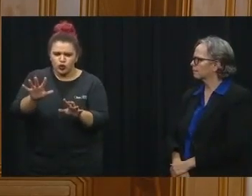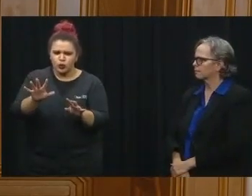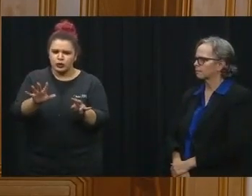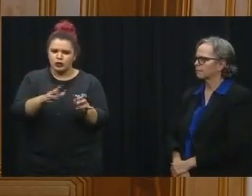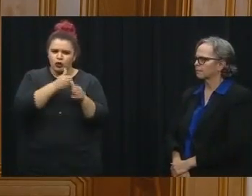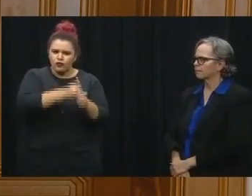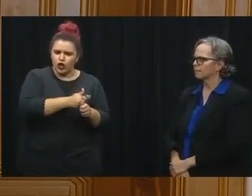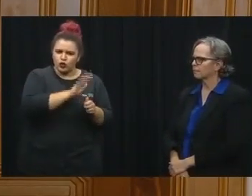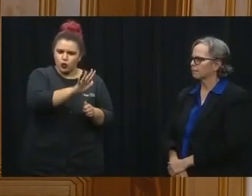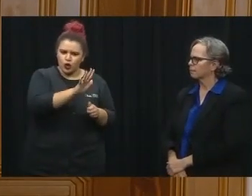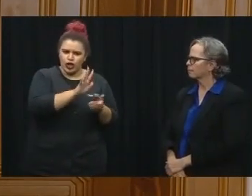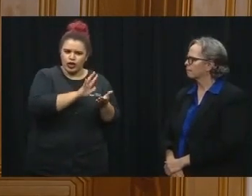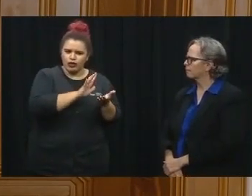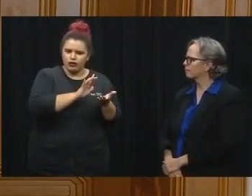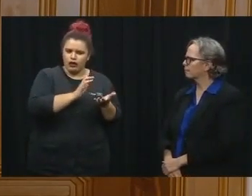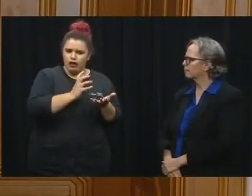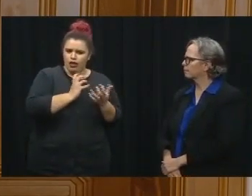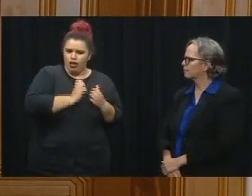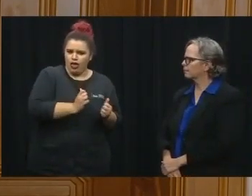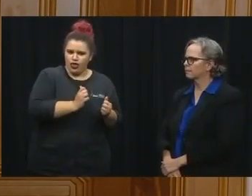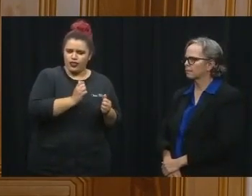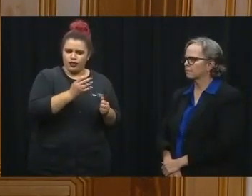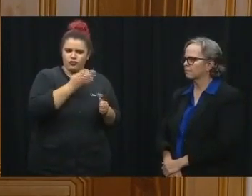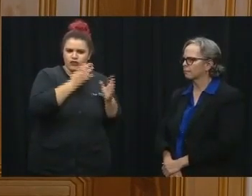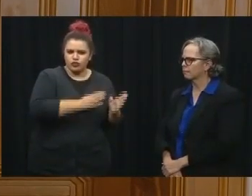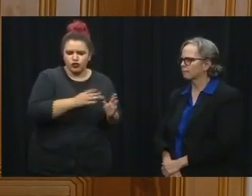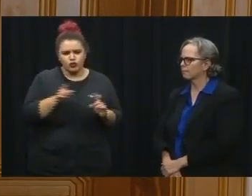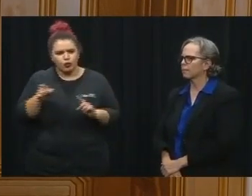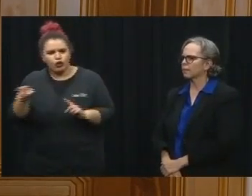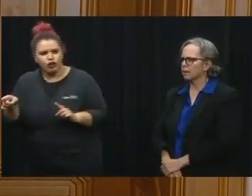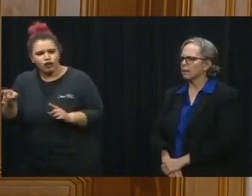healthcare advisors, or do you think you'll go with these ones? Well, I haven't seen